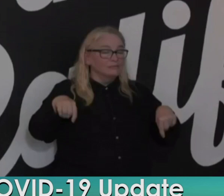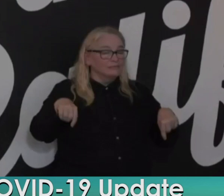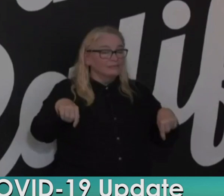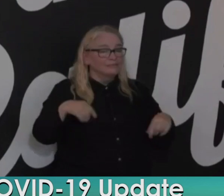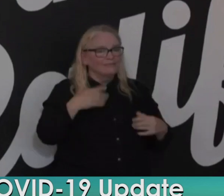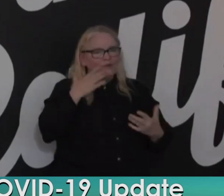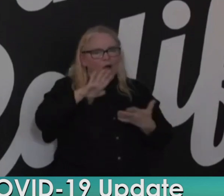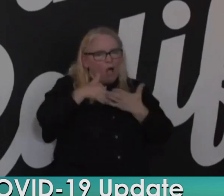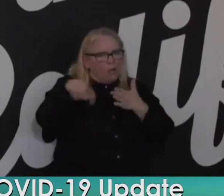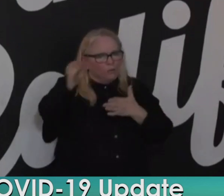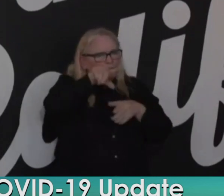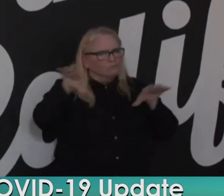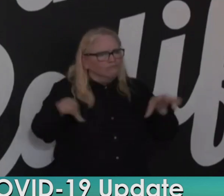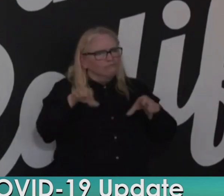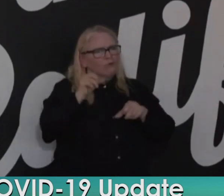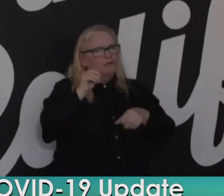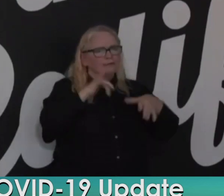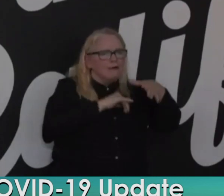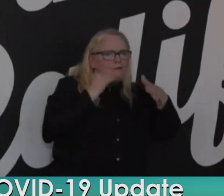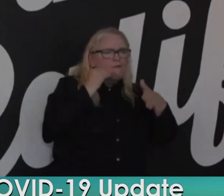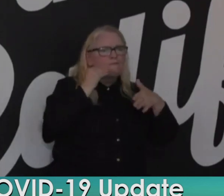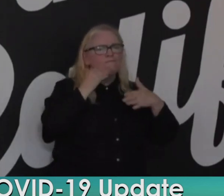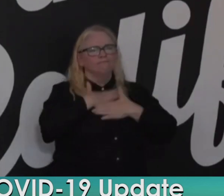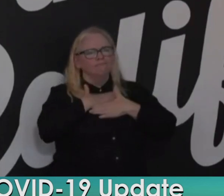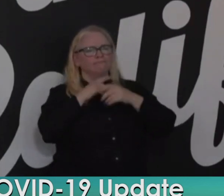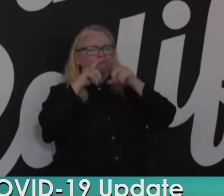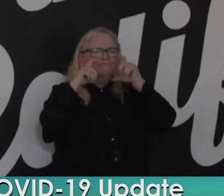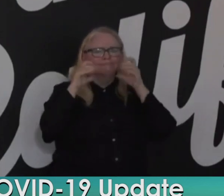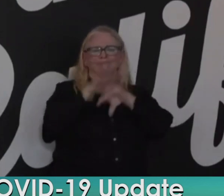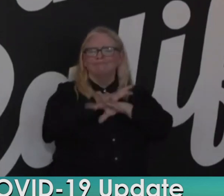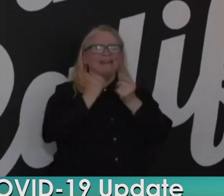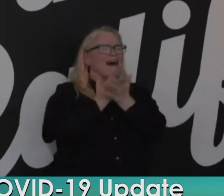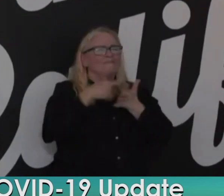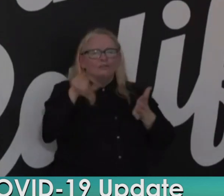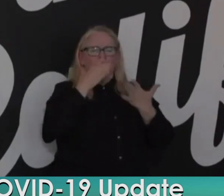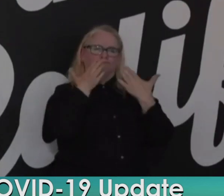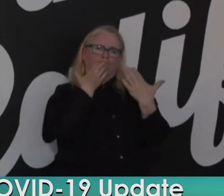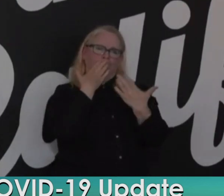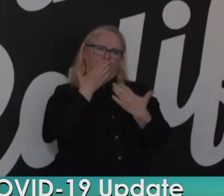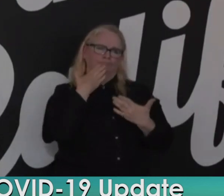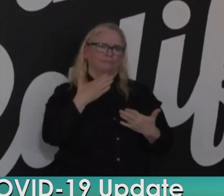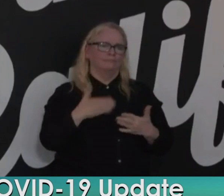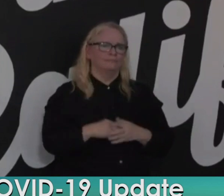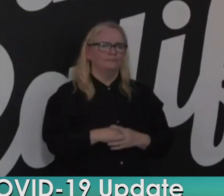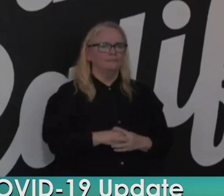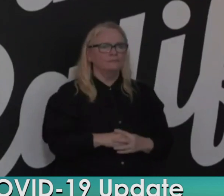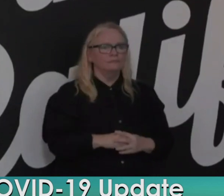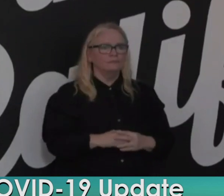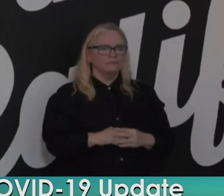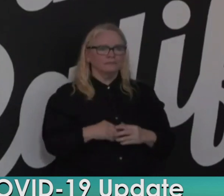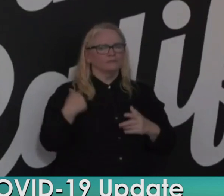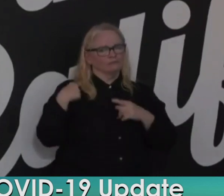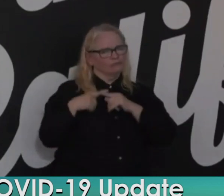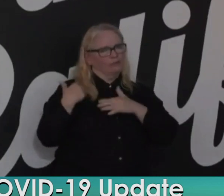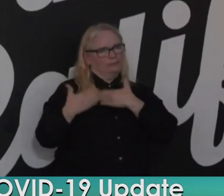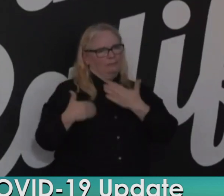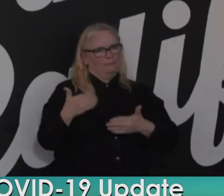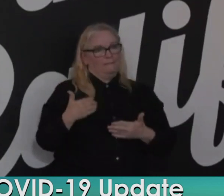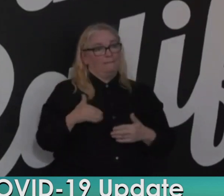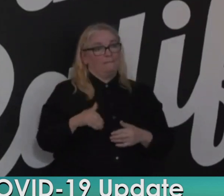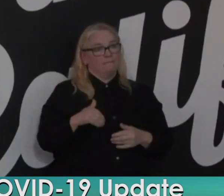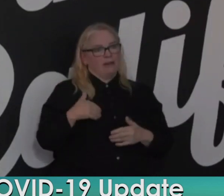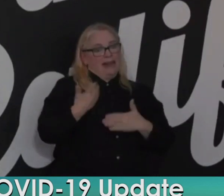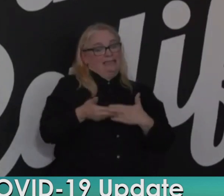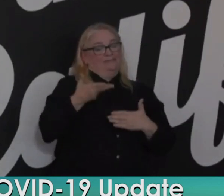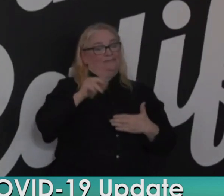allow us to be in this position where we're beginning to move back very thoughtfully into a new phase of this pandemic